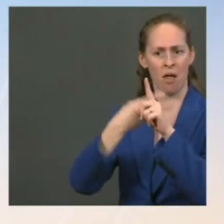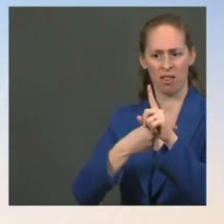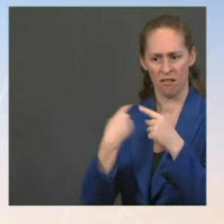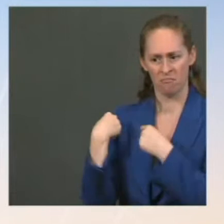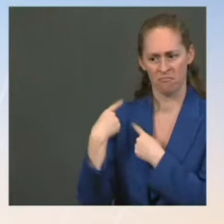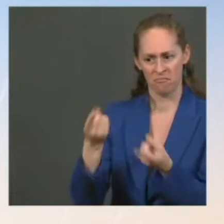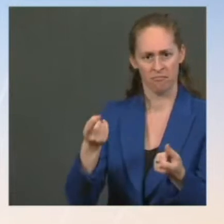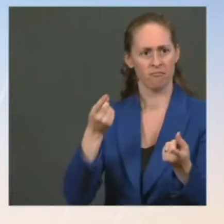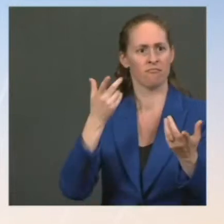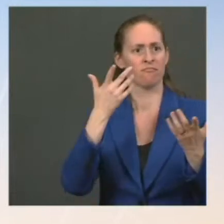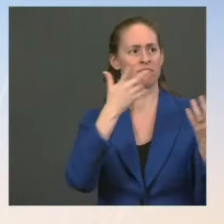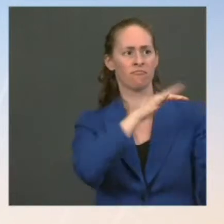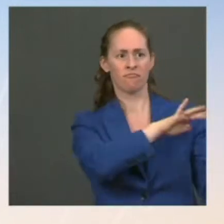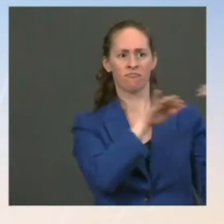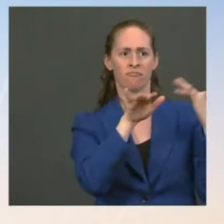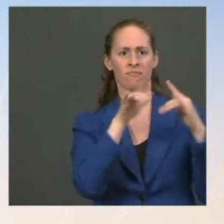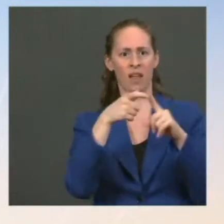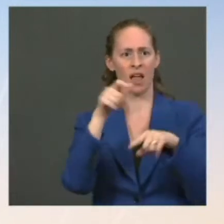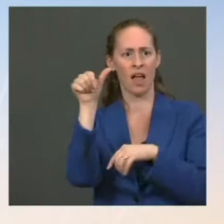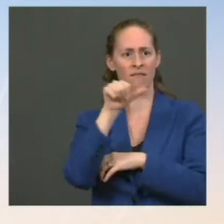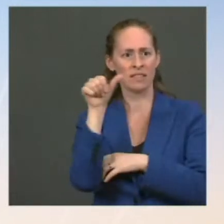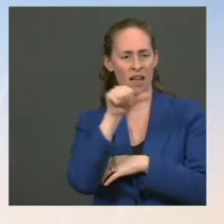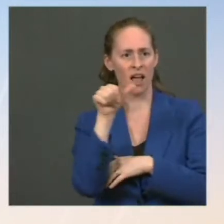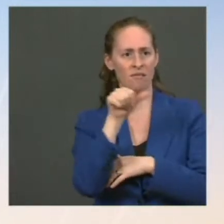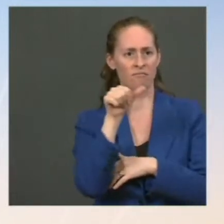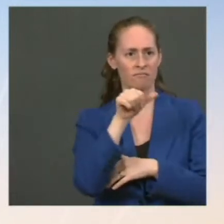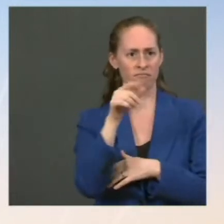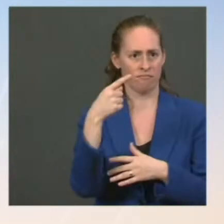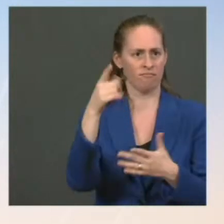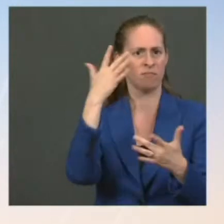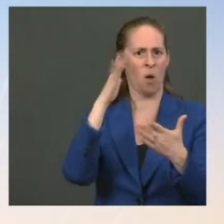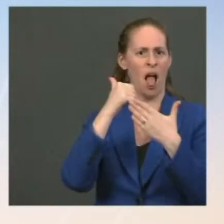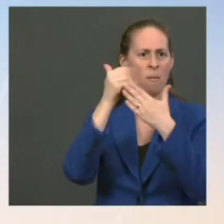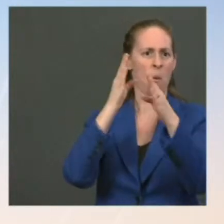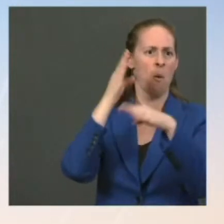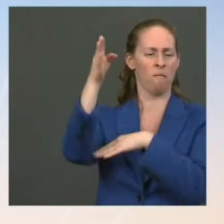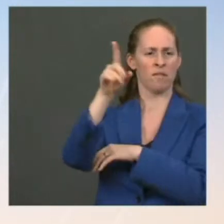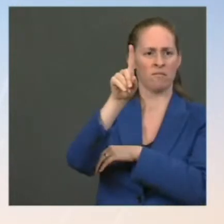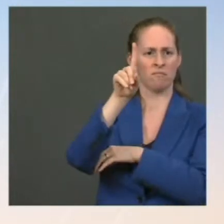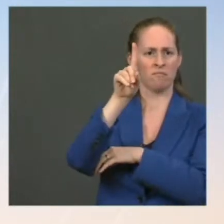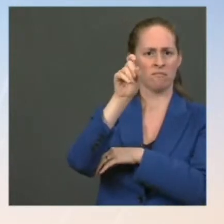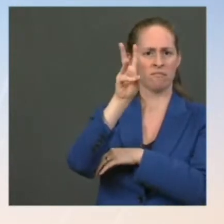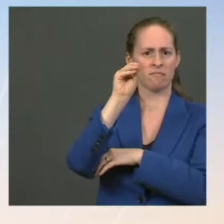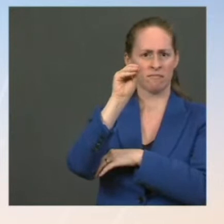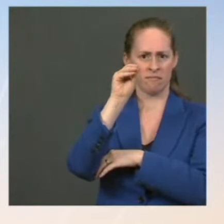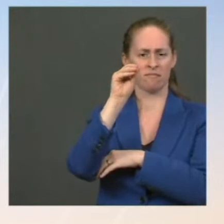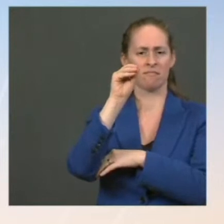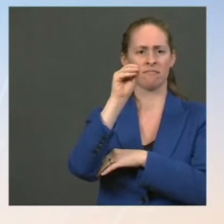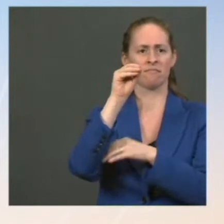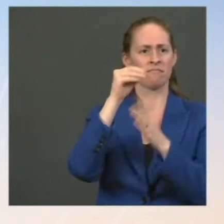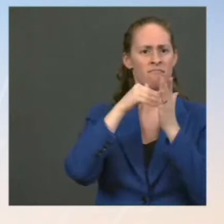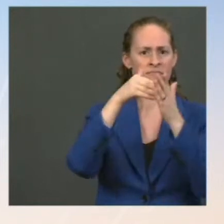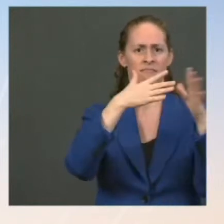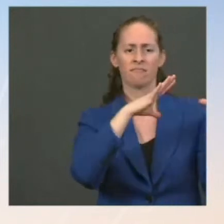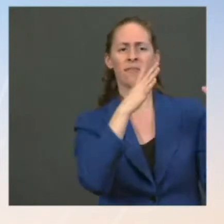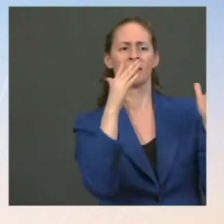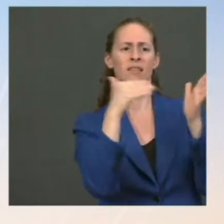least 160 Americans and U.S. residents leave, but thousands more green card holders and at-risk Afghans remain. Does the White